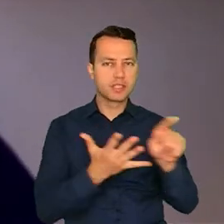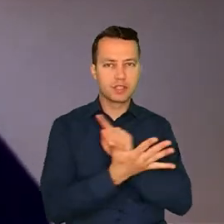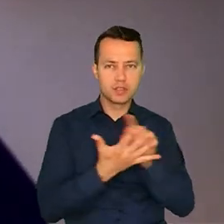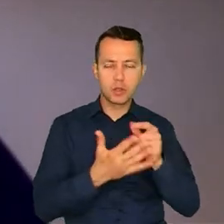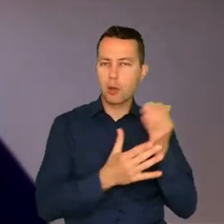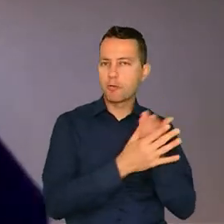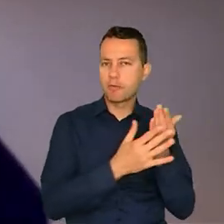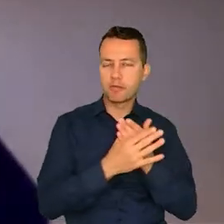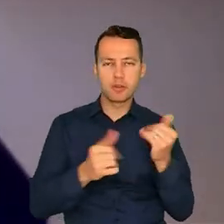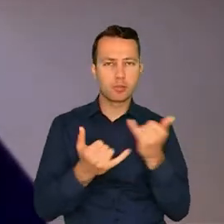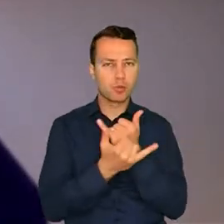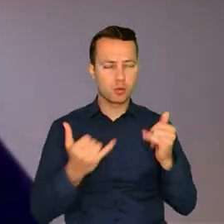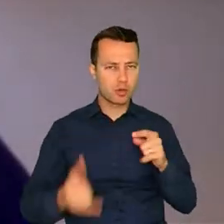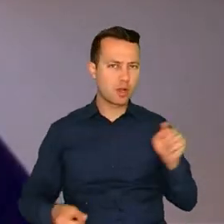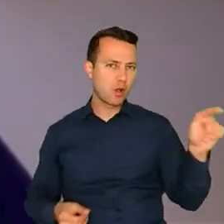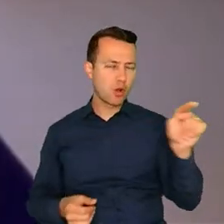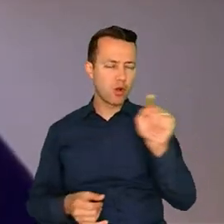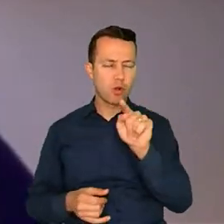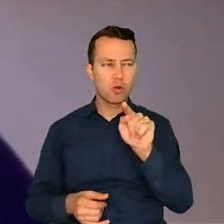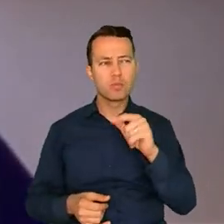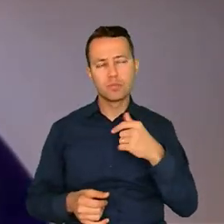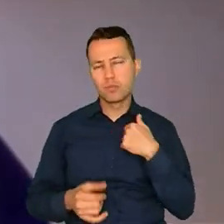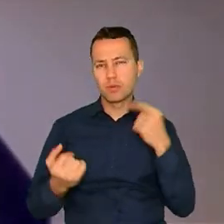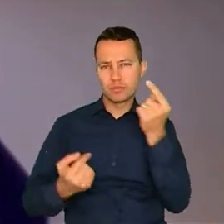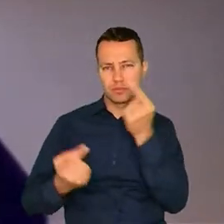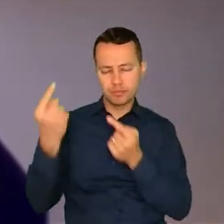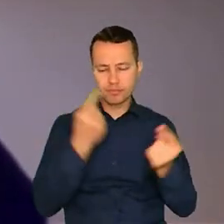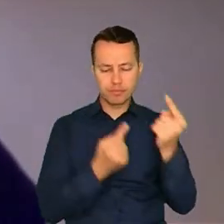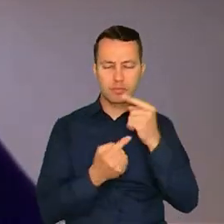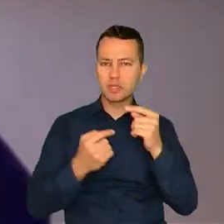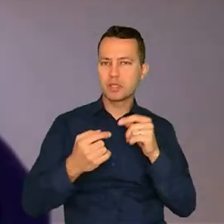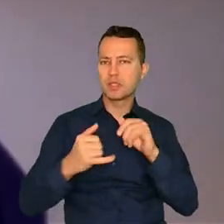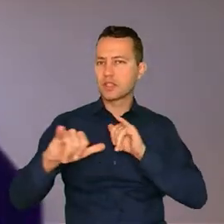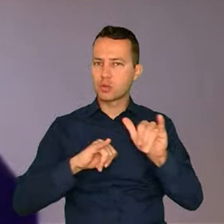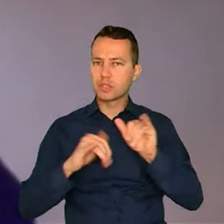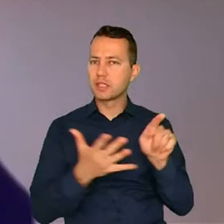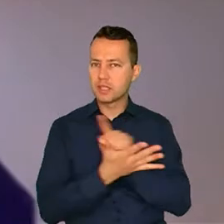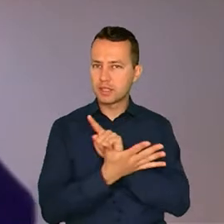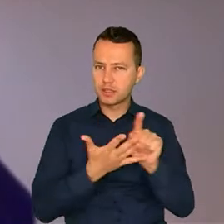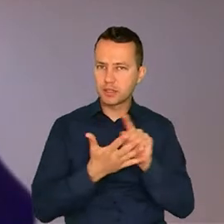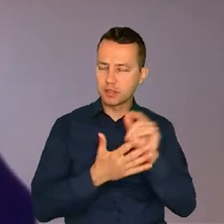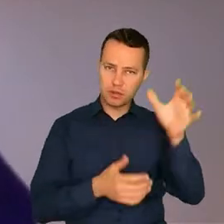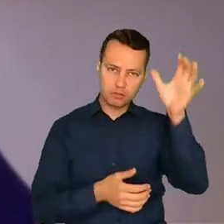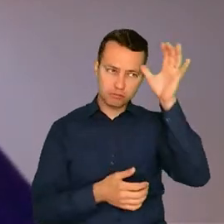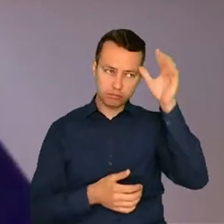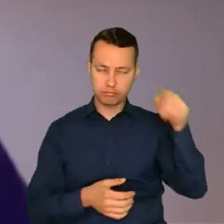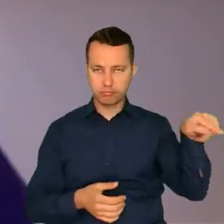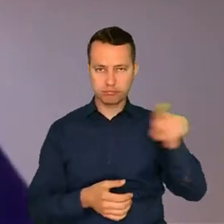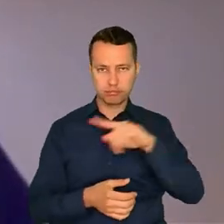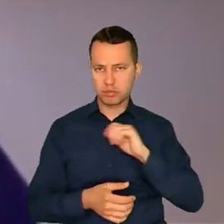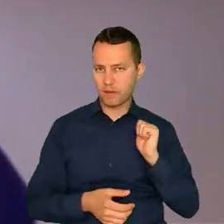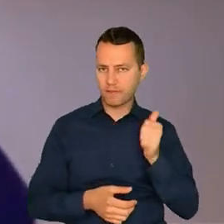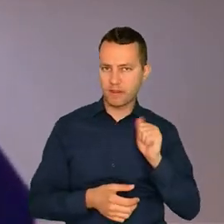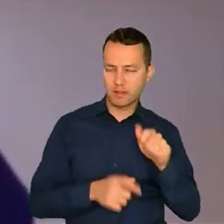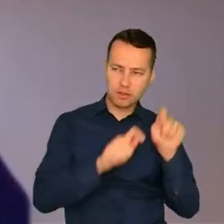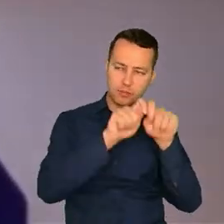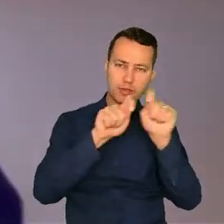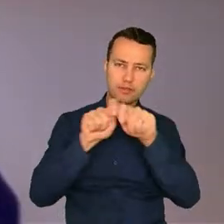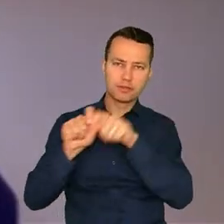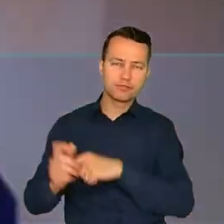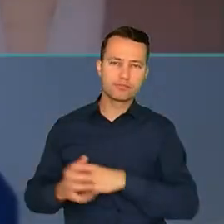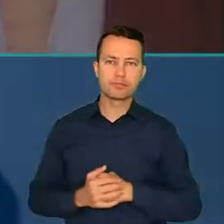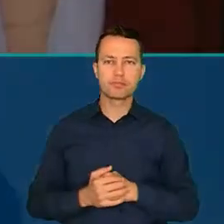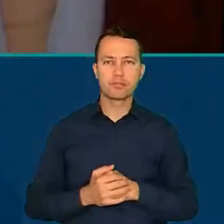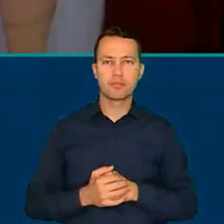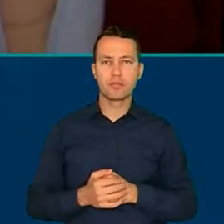So there were comments from companies managing risk, from persons managing risks in companies. We are talking about a